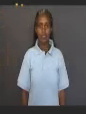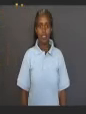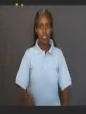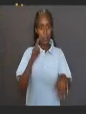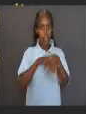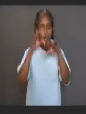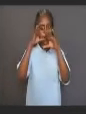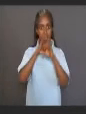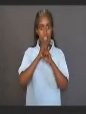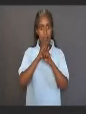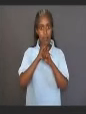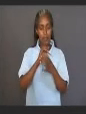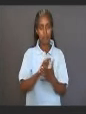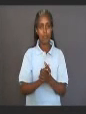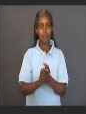Time's up.